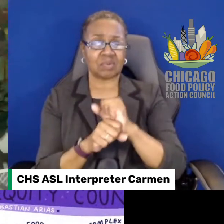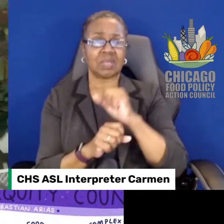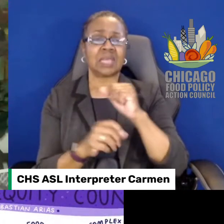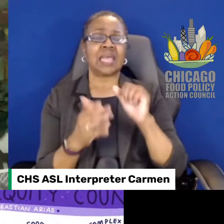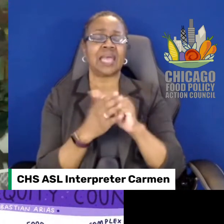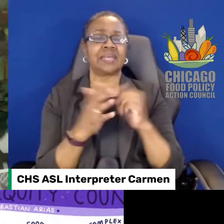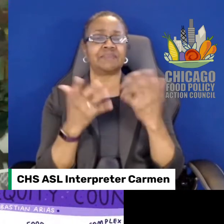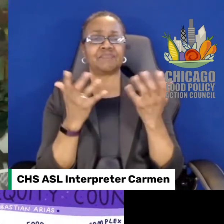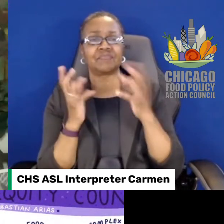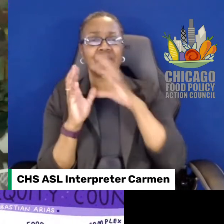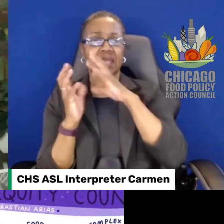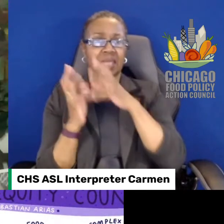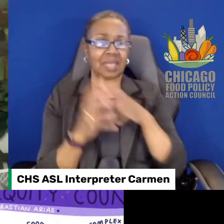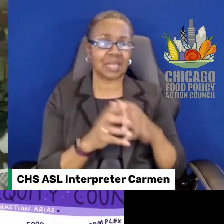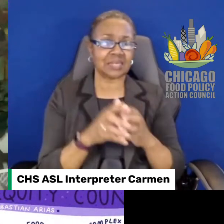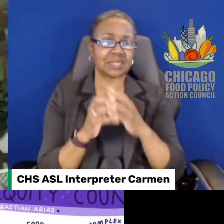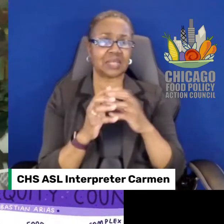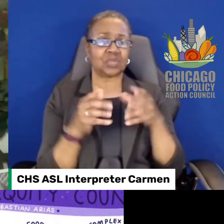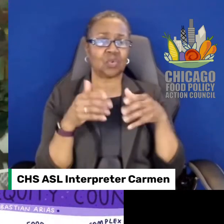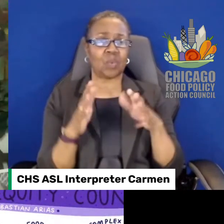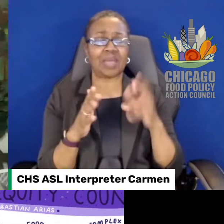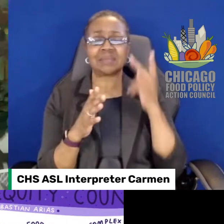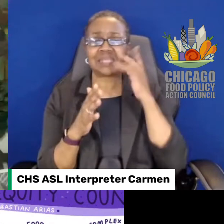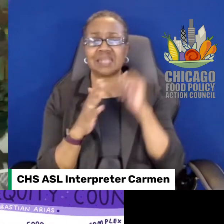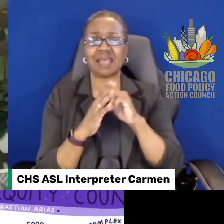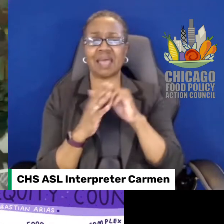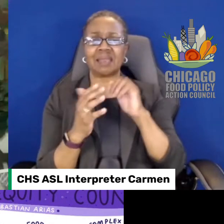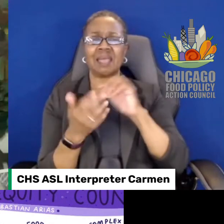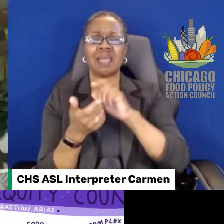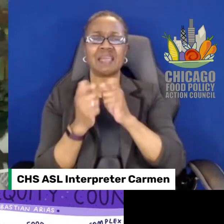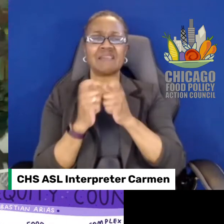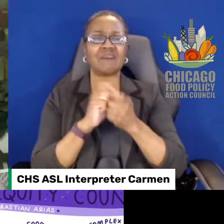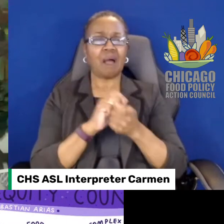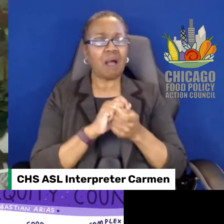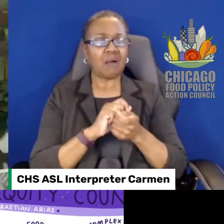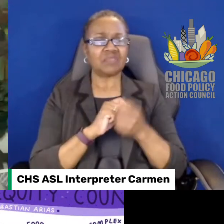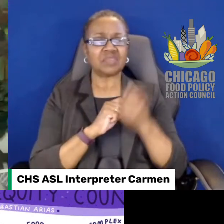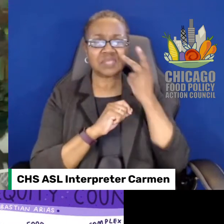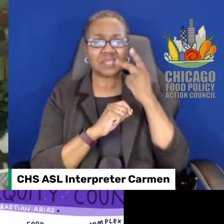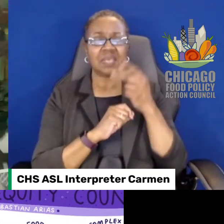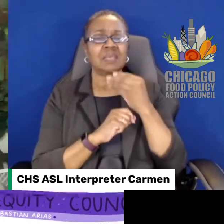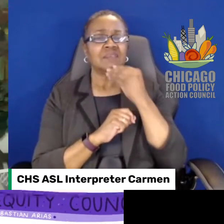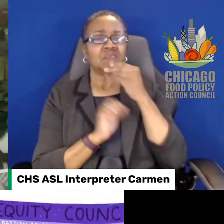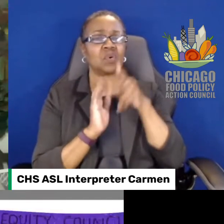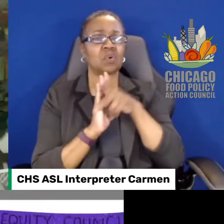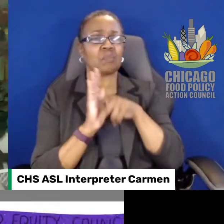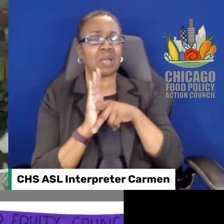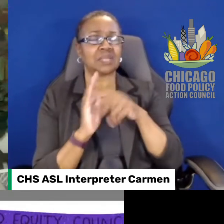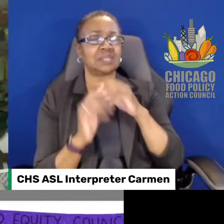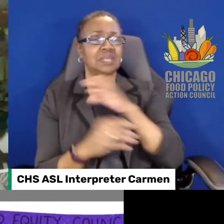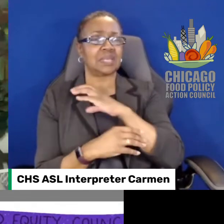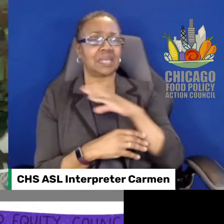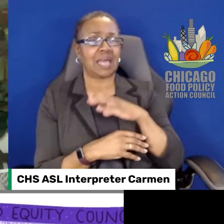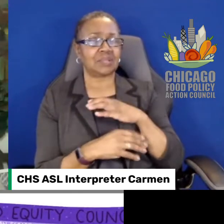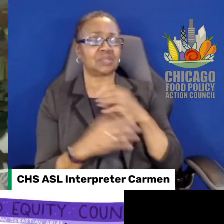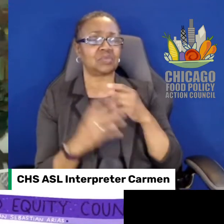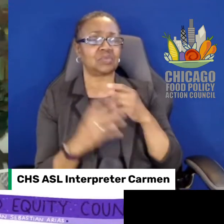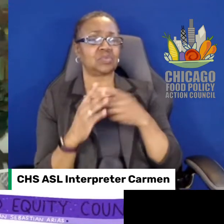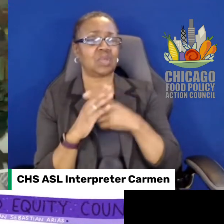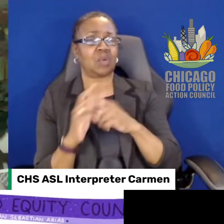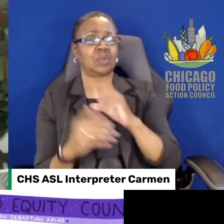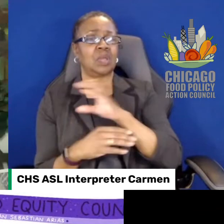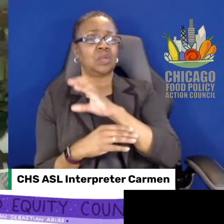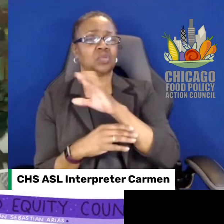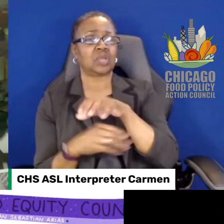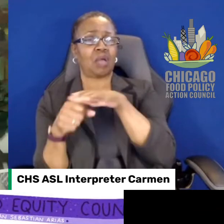so important. And to see it evolve, to see the Food Policy Council go from being Chicago area to Chicago, to